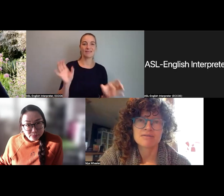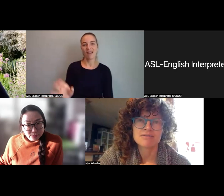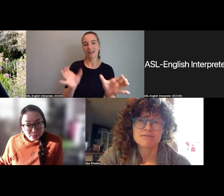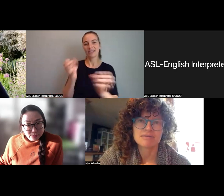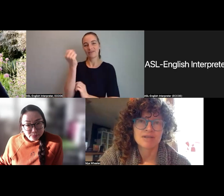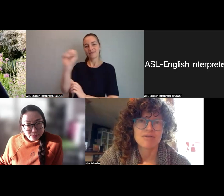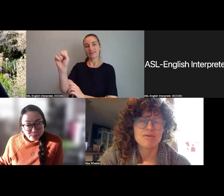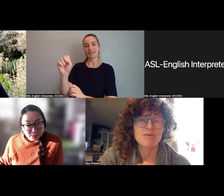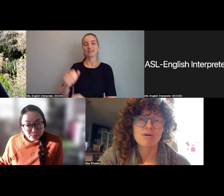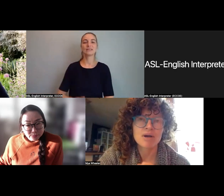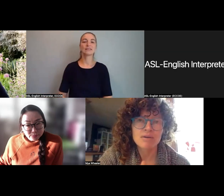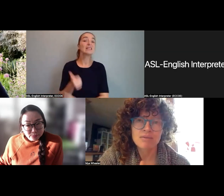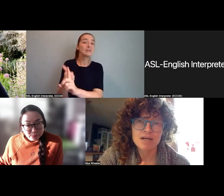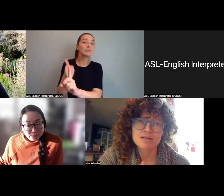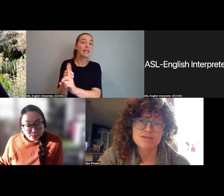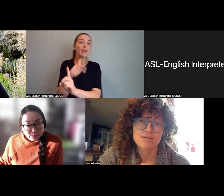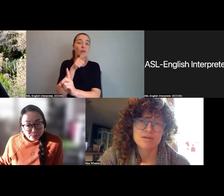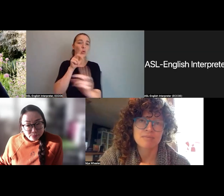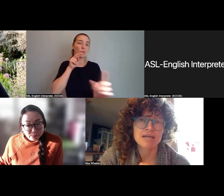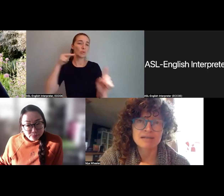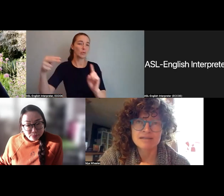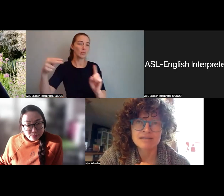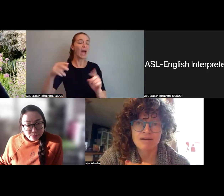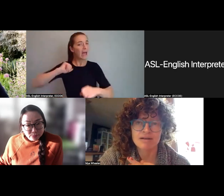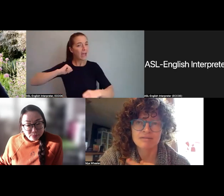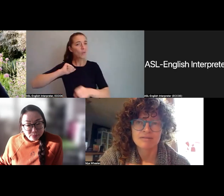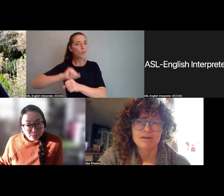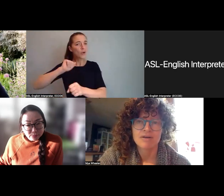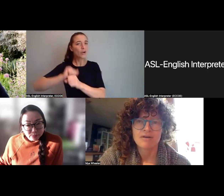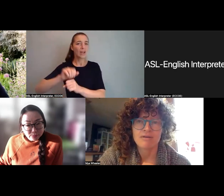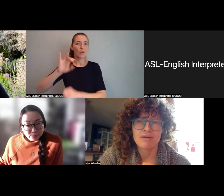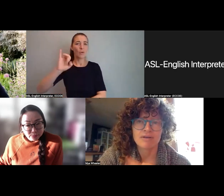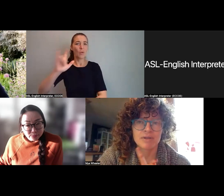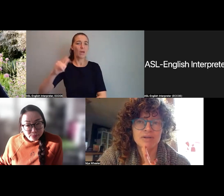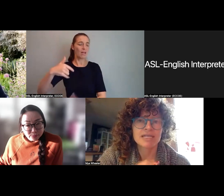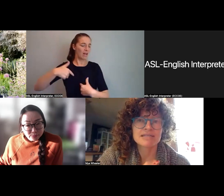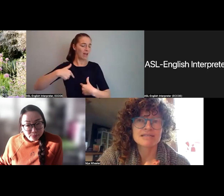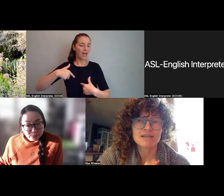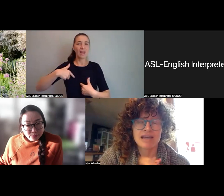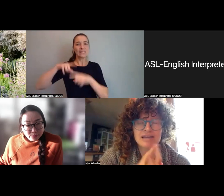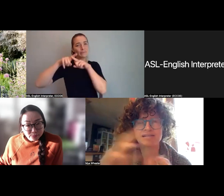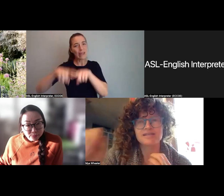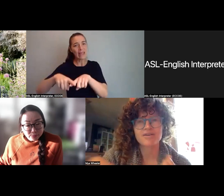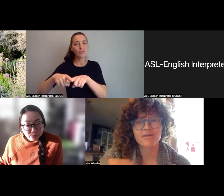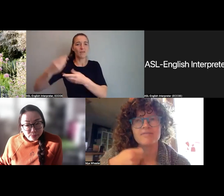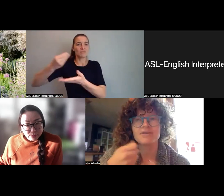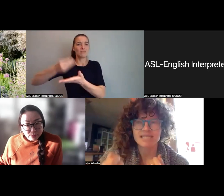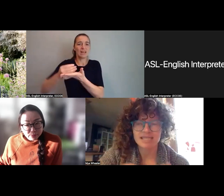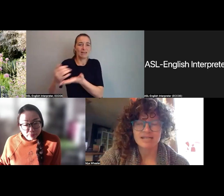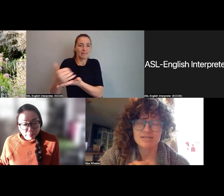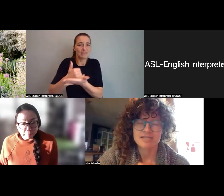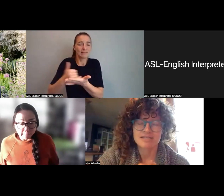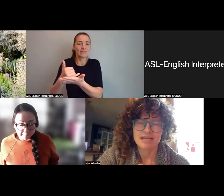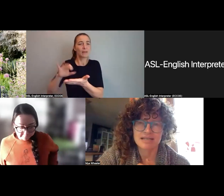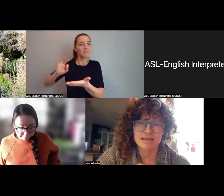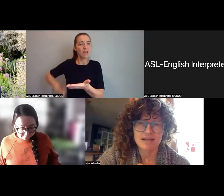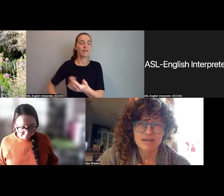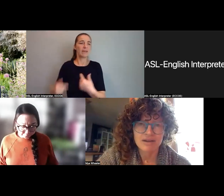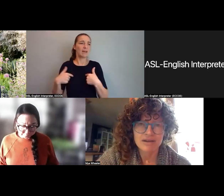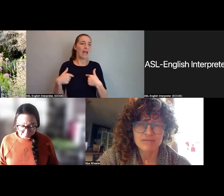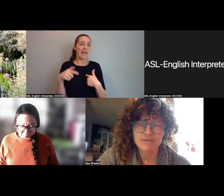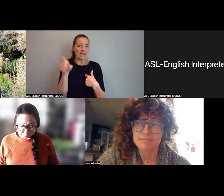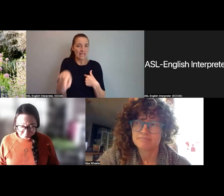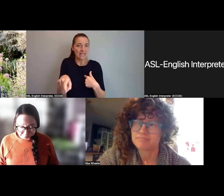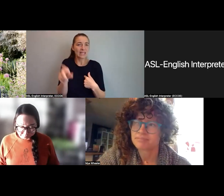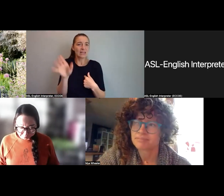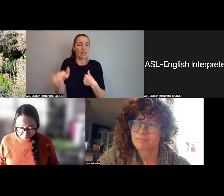out of, you know, who are oil workers, who are dependent on oil communities. And, you know, obviously there's, like, a